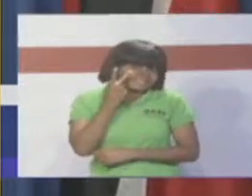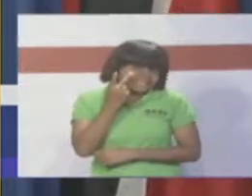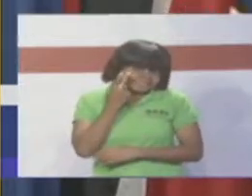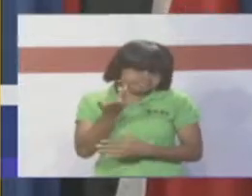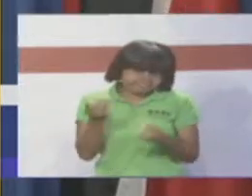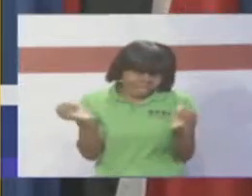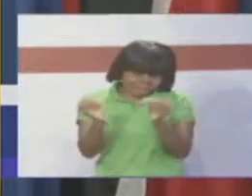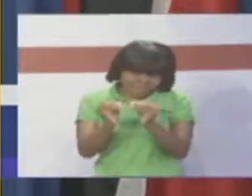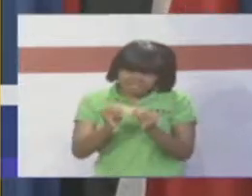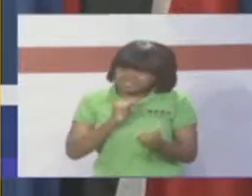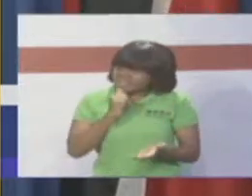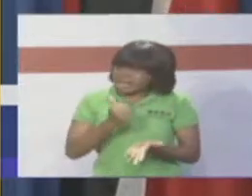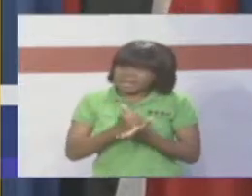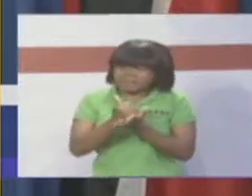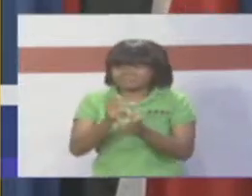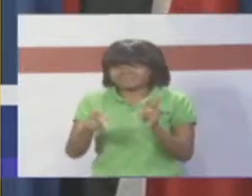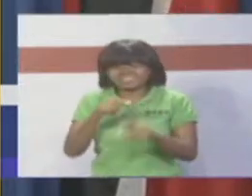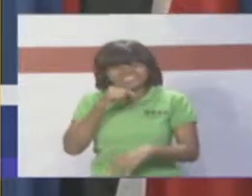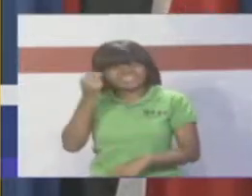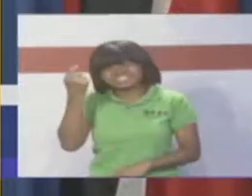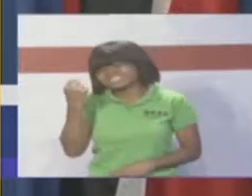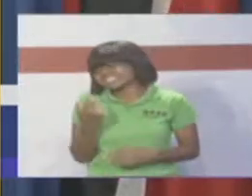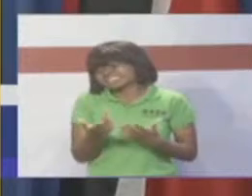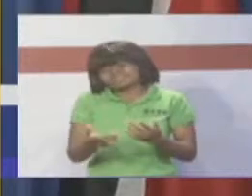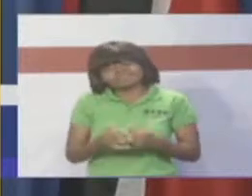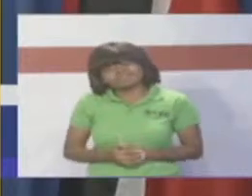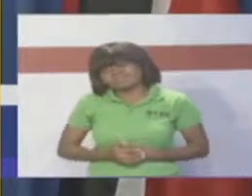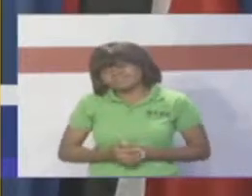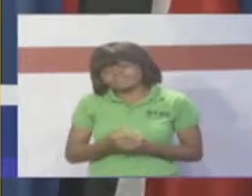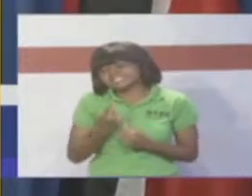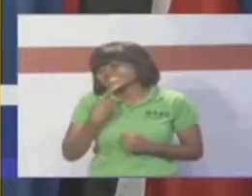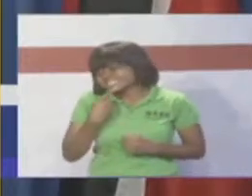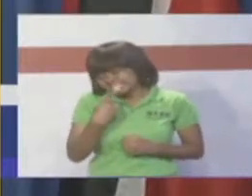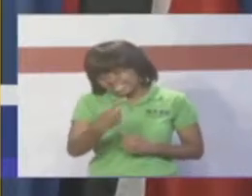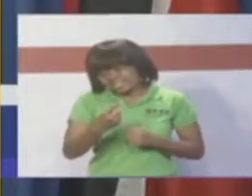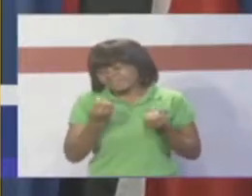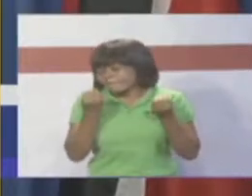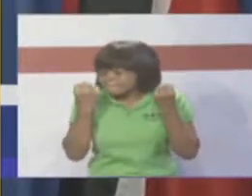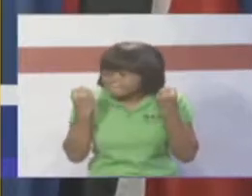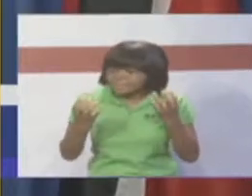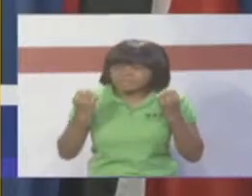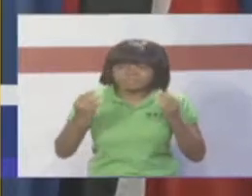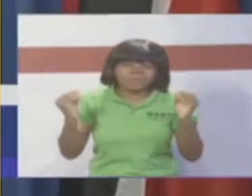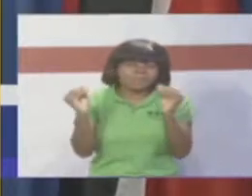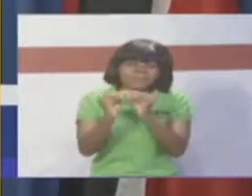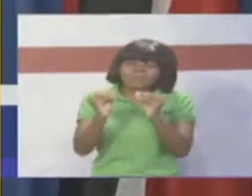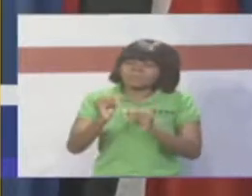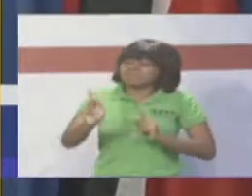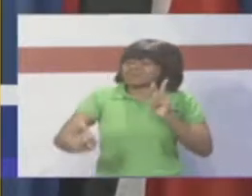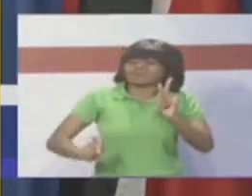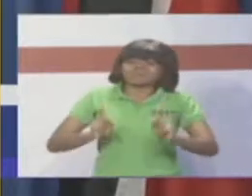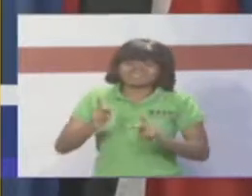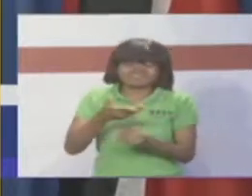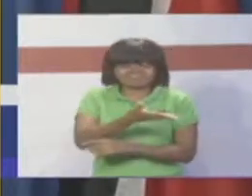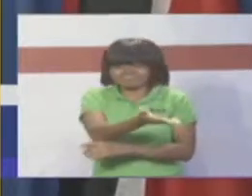was confirmed numbers of those who come before us. There are a lot of other people out there who might have been